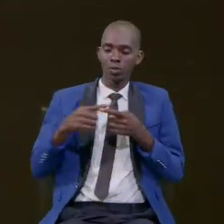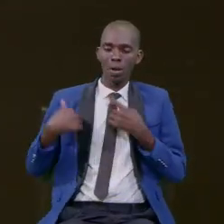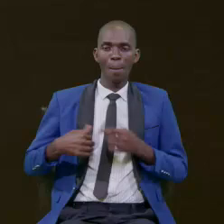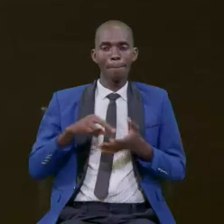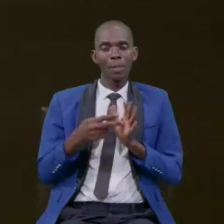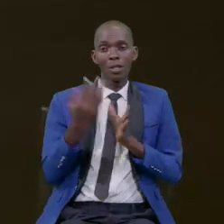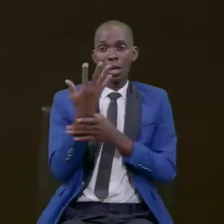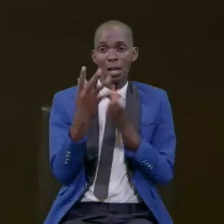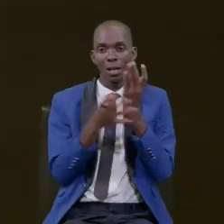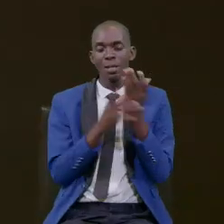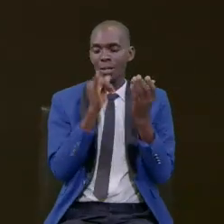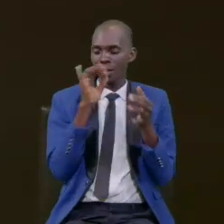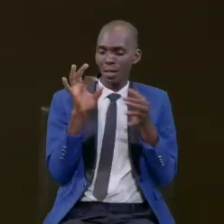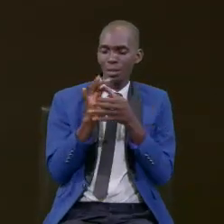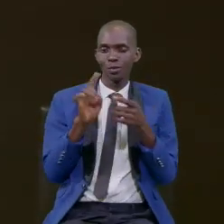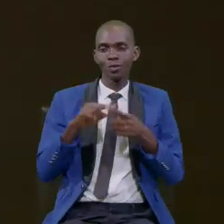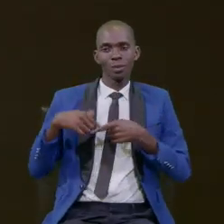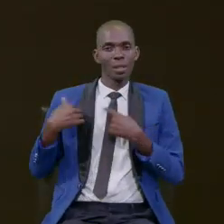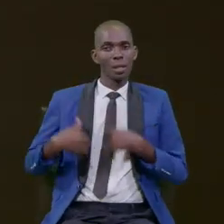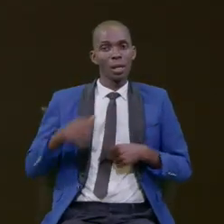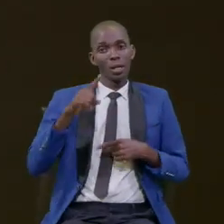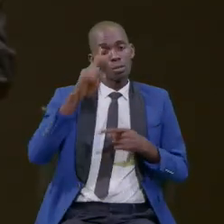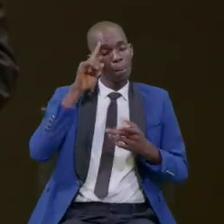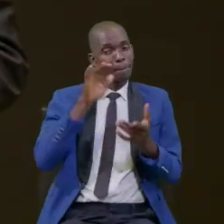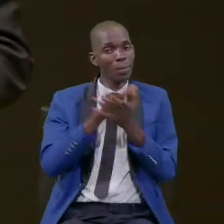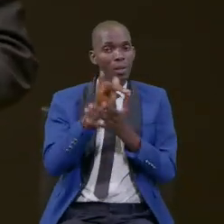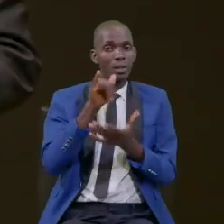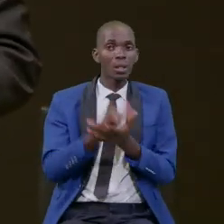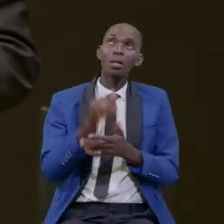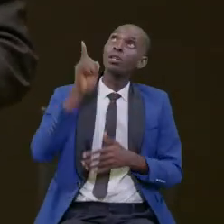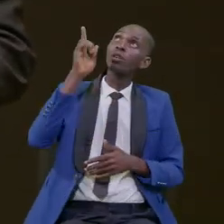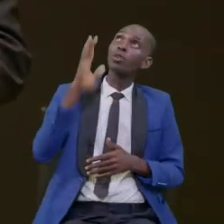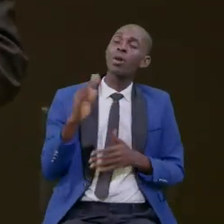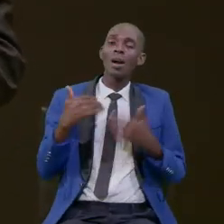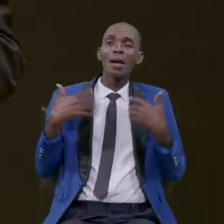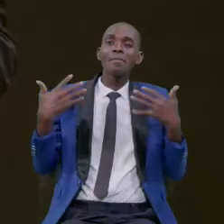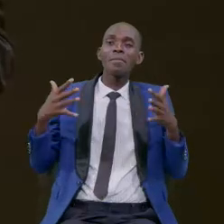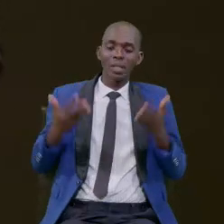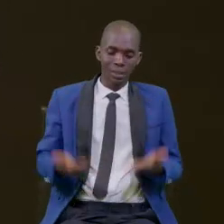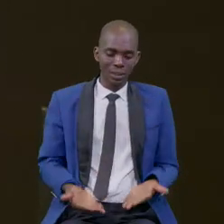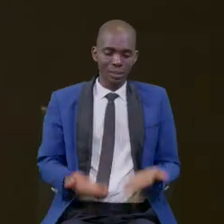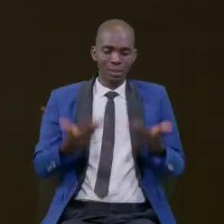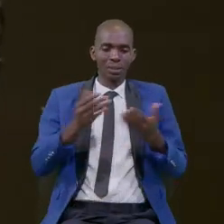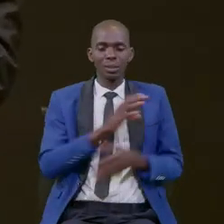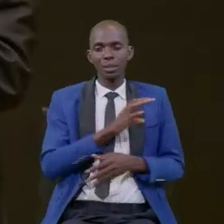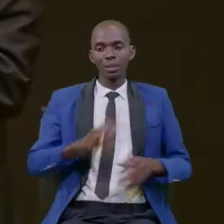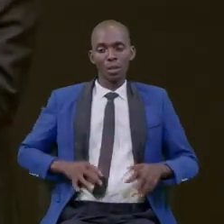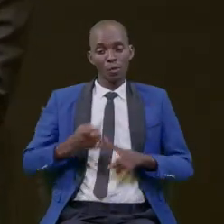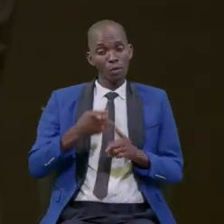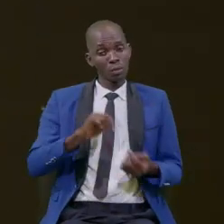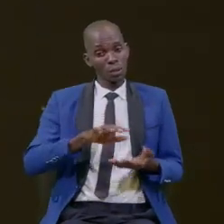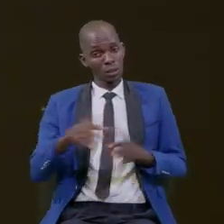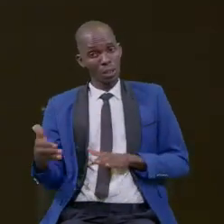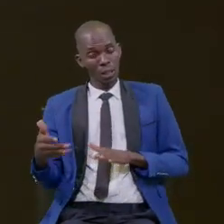believe in thine heart that God has raised him from the dead, thou